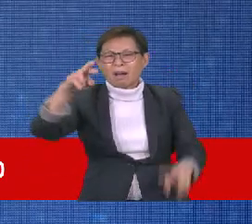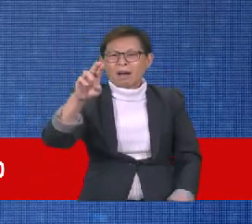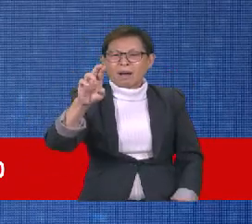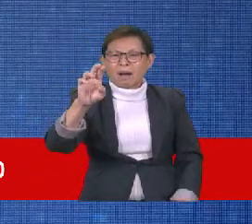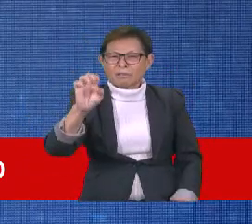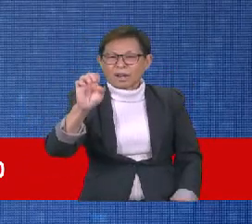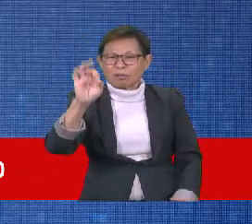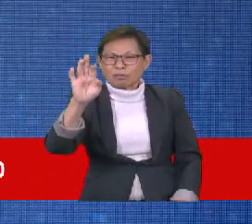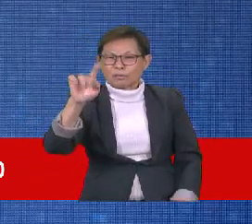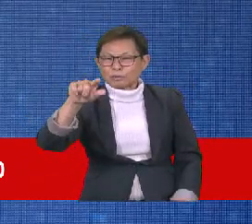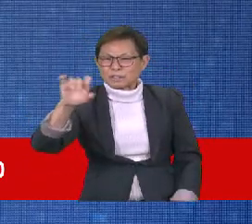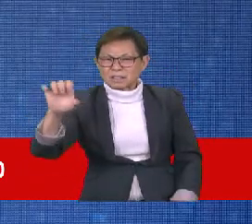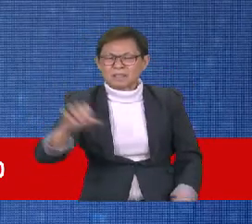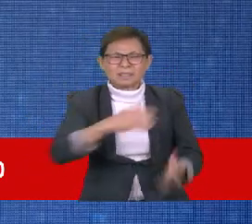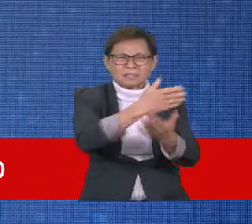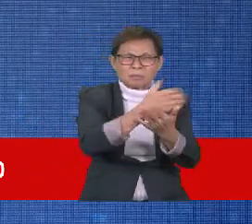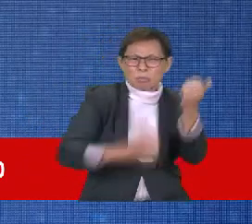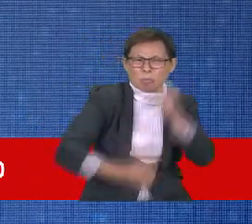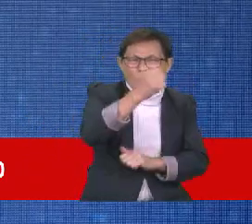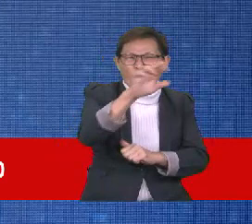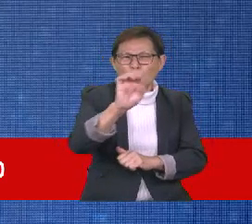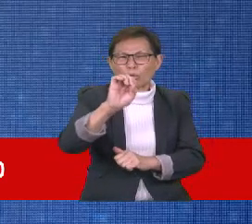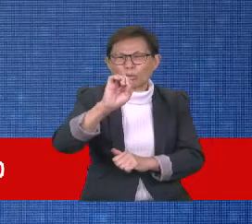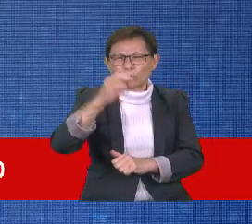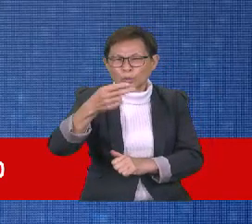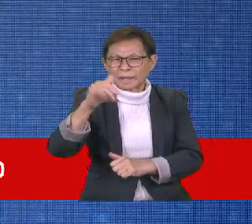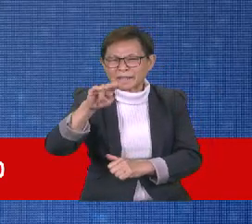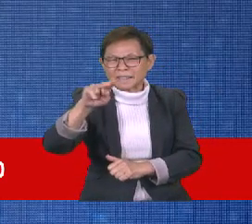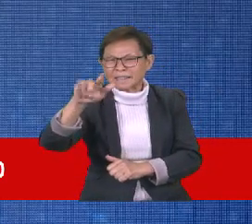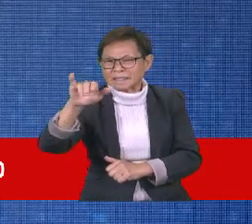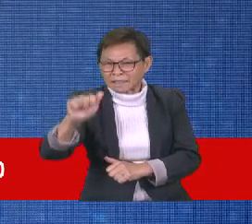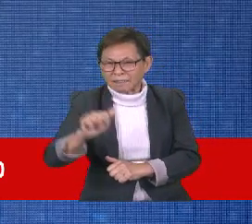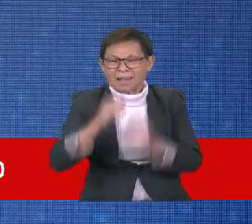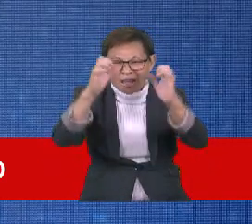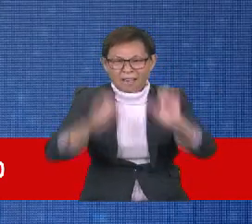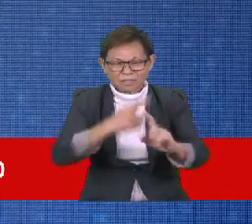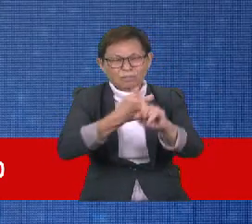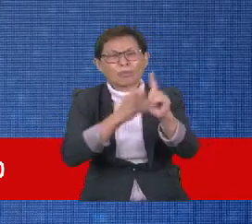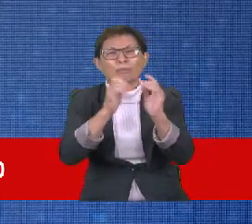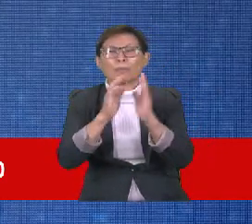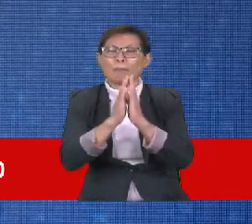of them Rohingya, some from other ethnic groups from Myanmar.